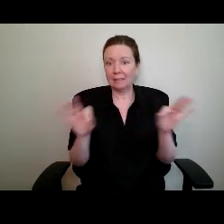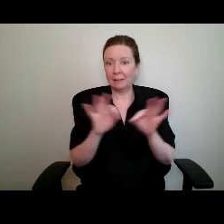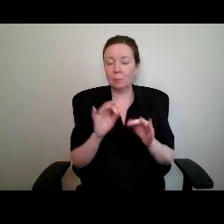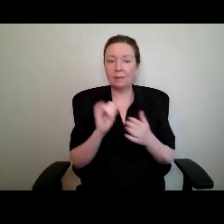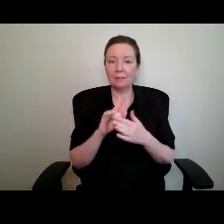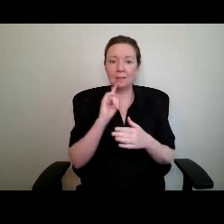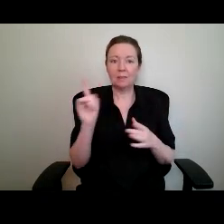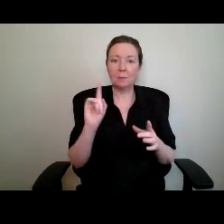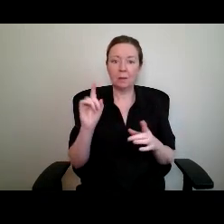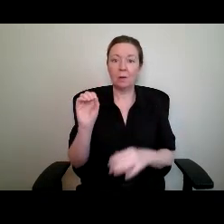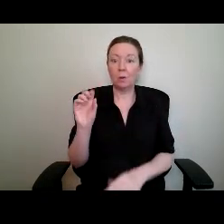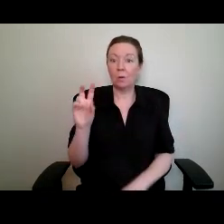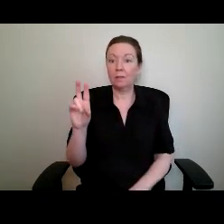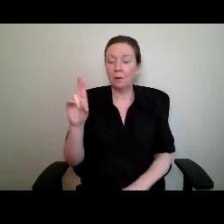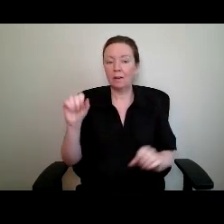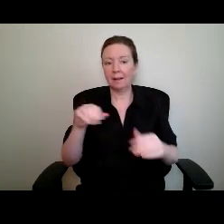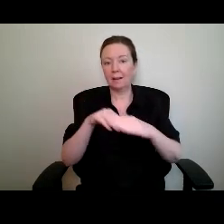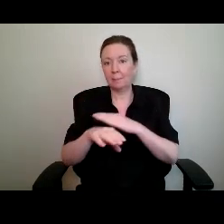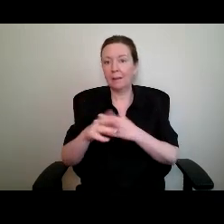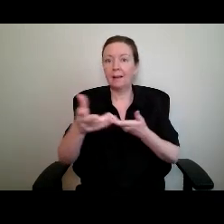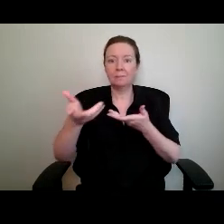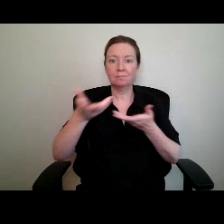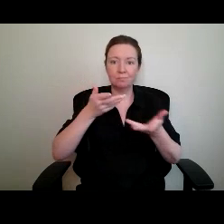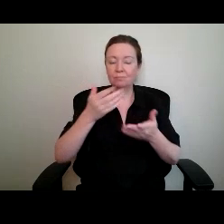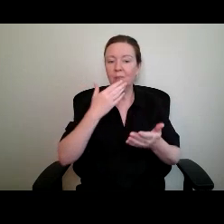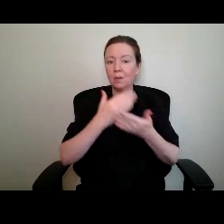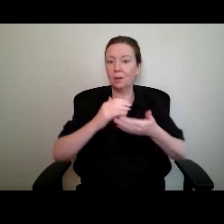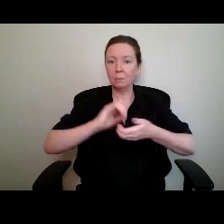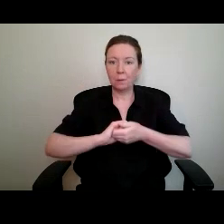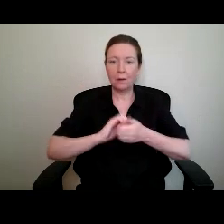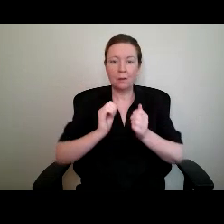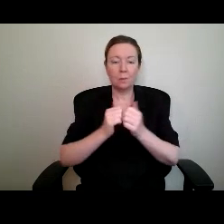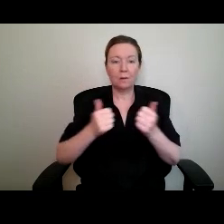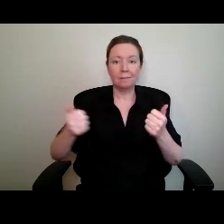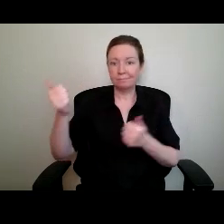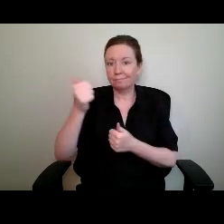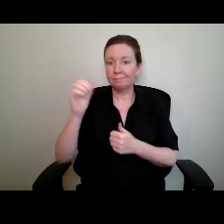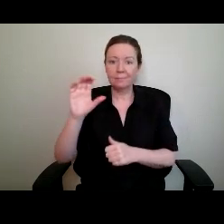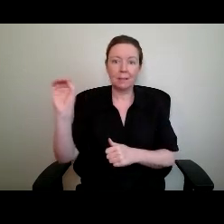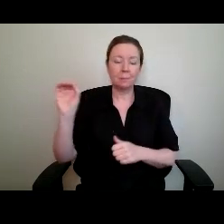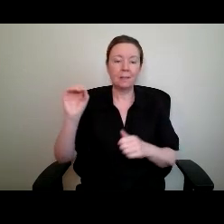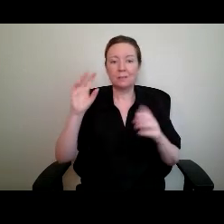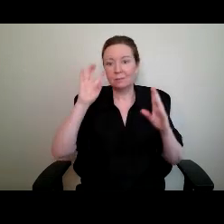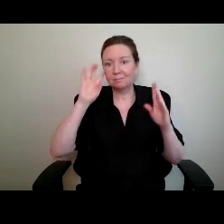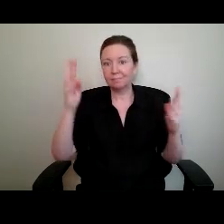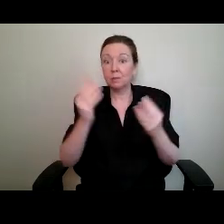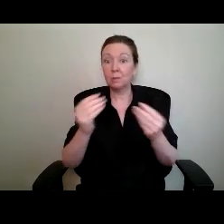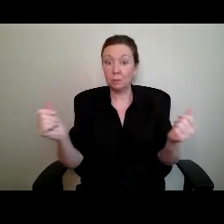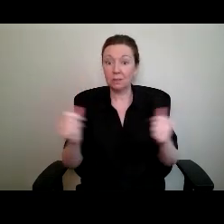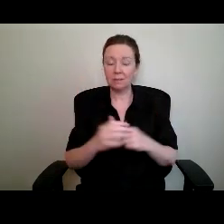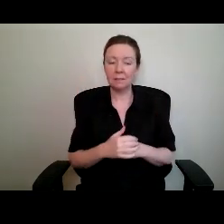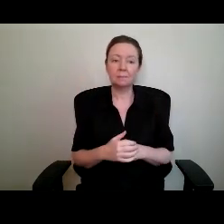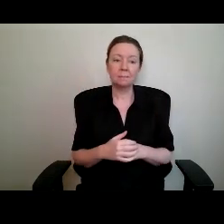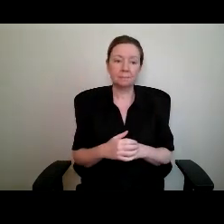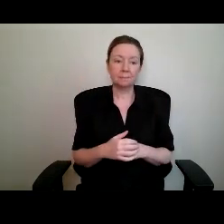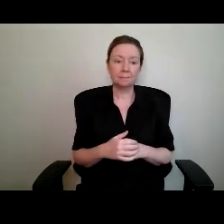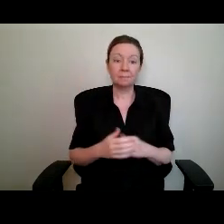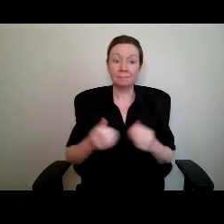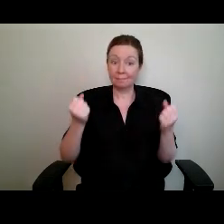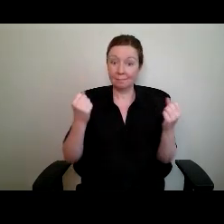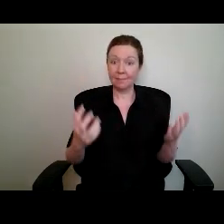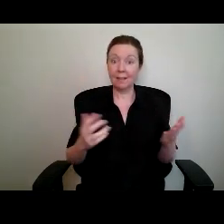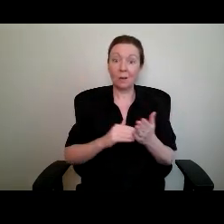where OVR can come in and be a good partner with an employer to come up with some solutions. So many times